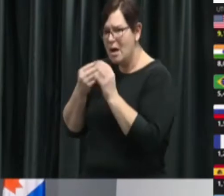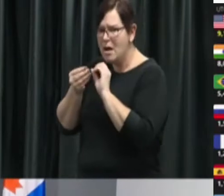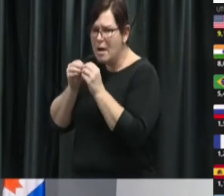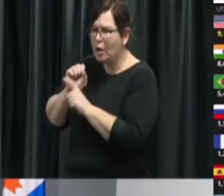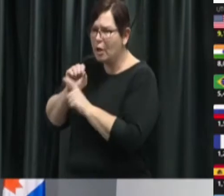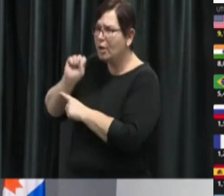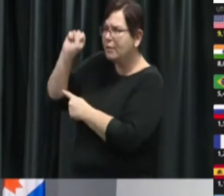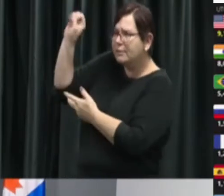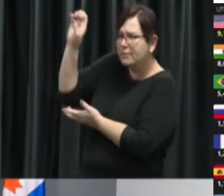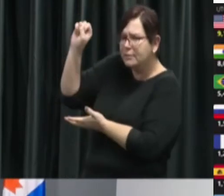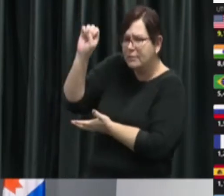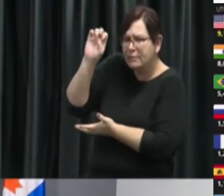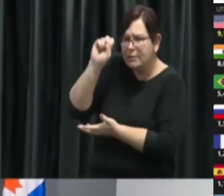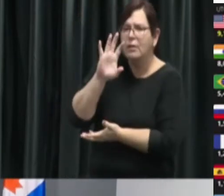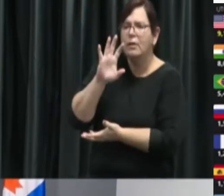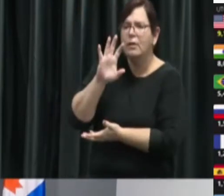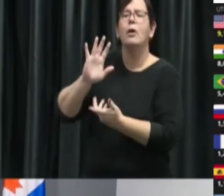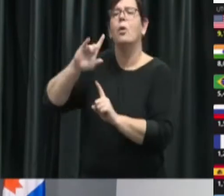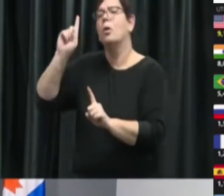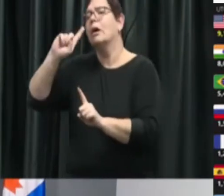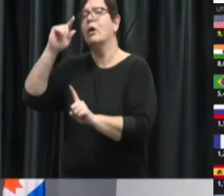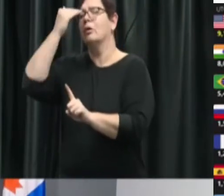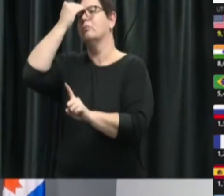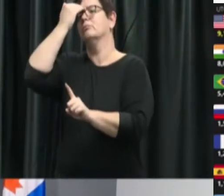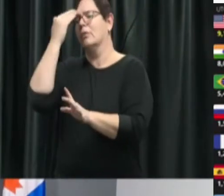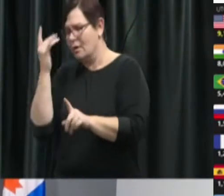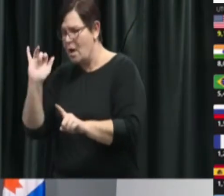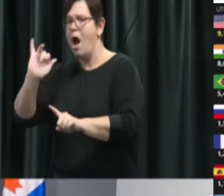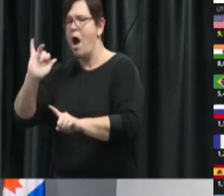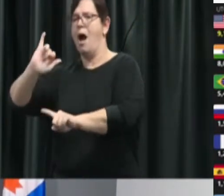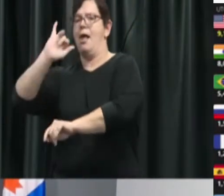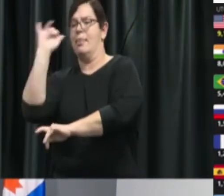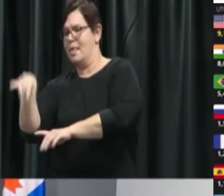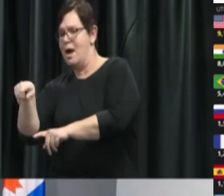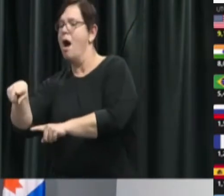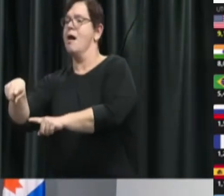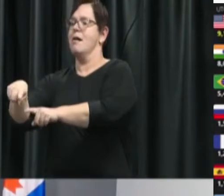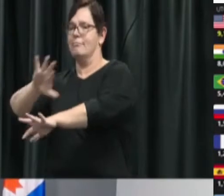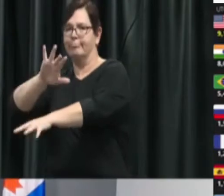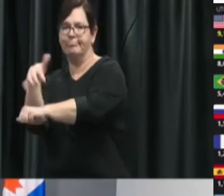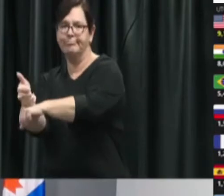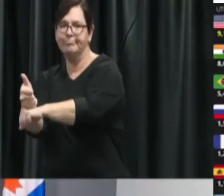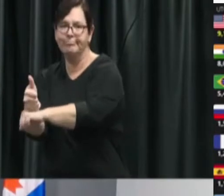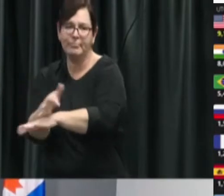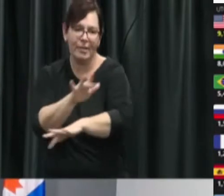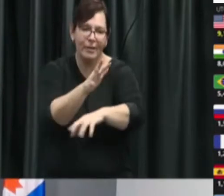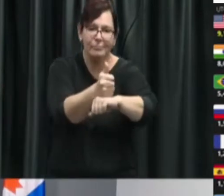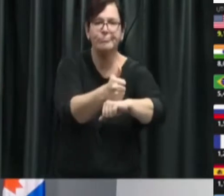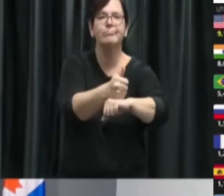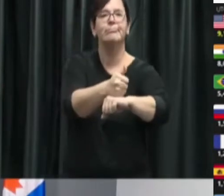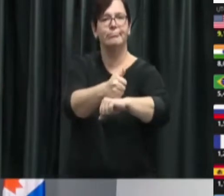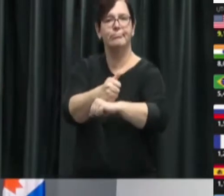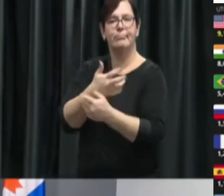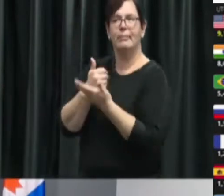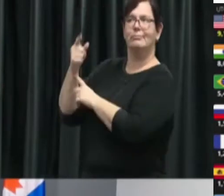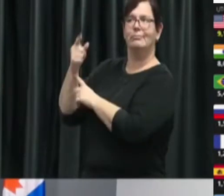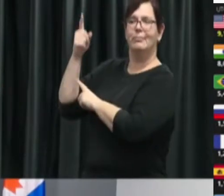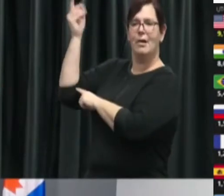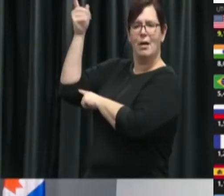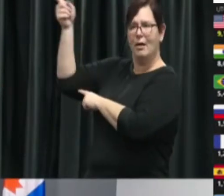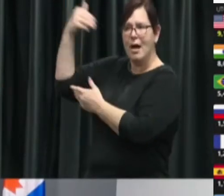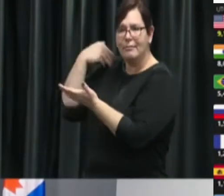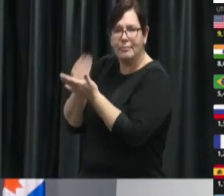identify appropriate sites for testing, which is funded by Ontario Health and planned and delivered at the local level by